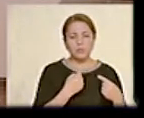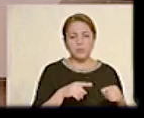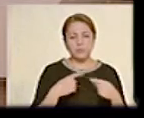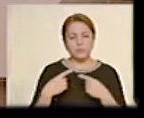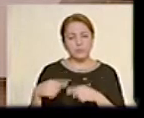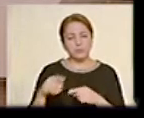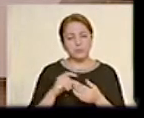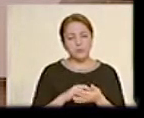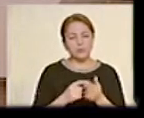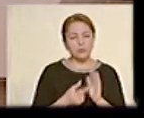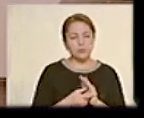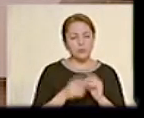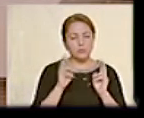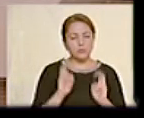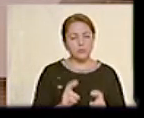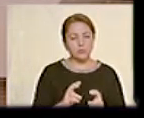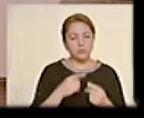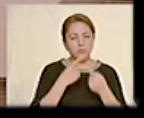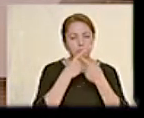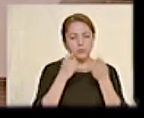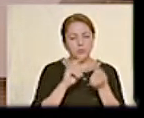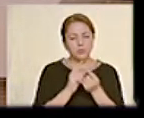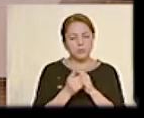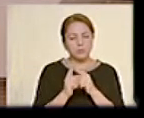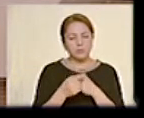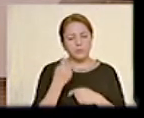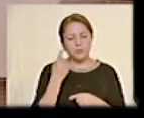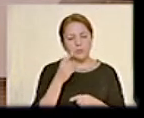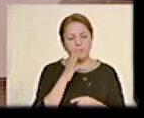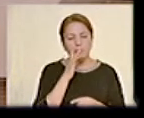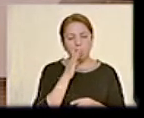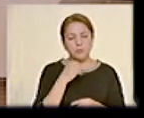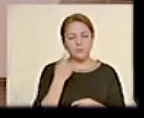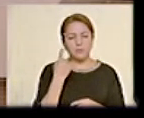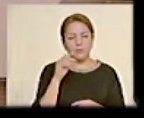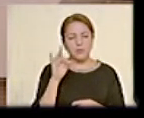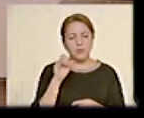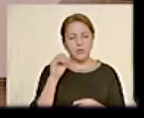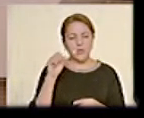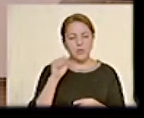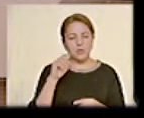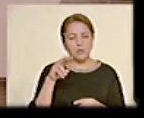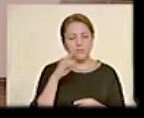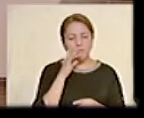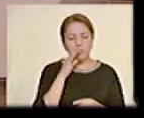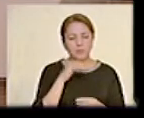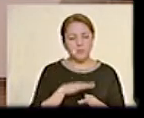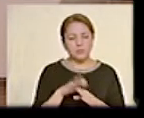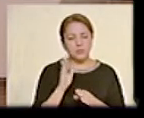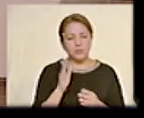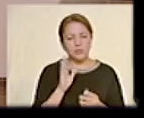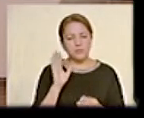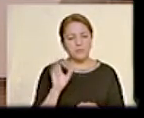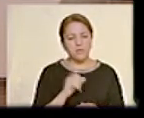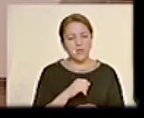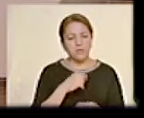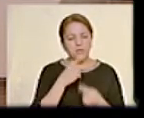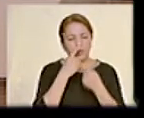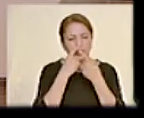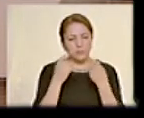ma'lumot almashishi ma'lum bir vaqtda, ma'lum bir real vaqtda amalga oshiriladi. Va